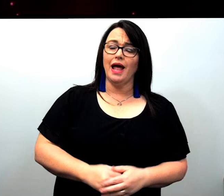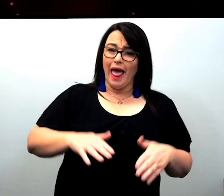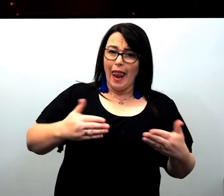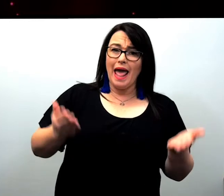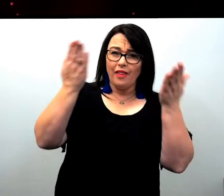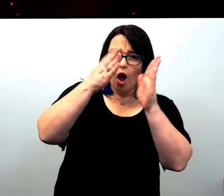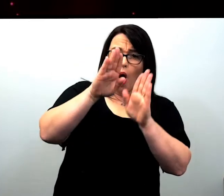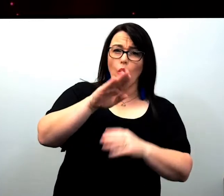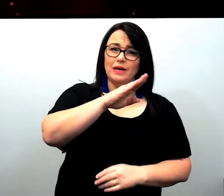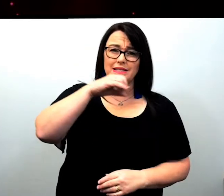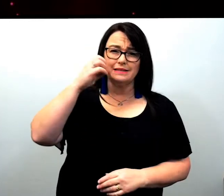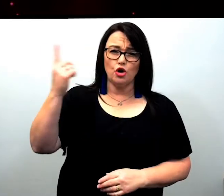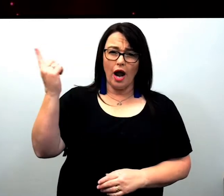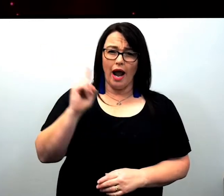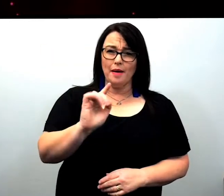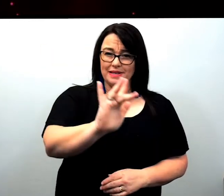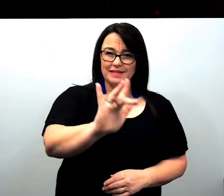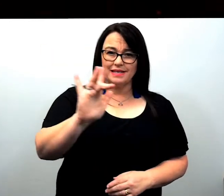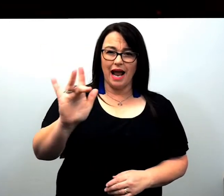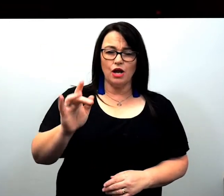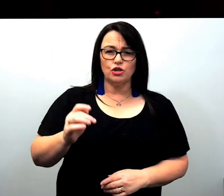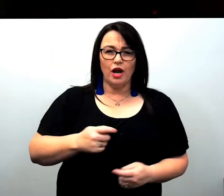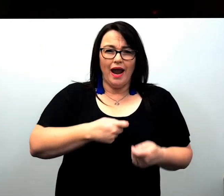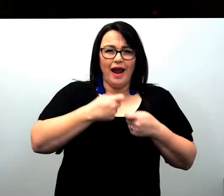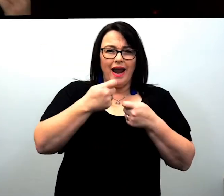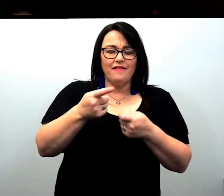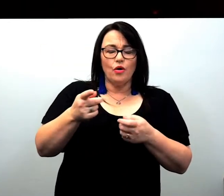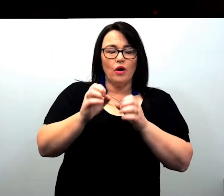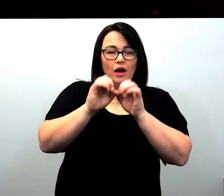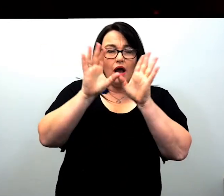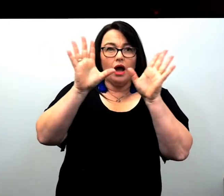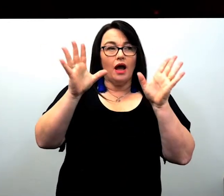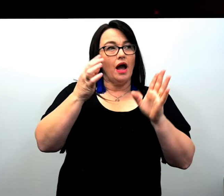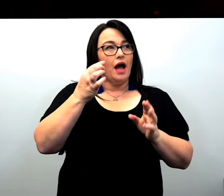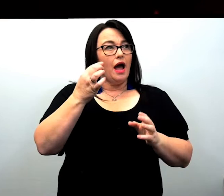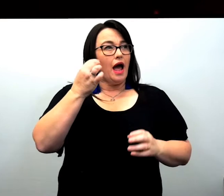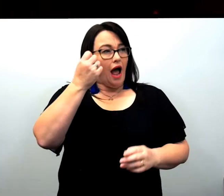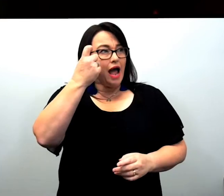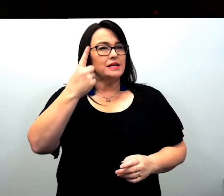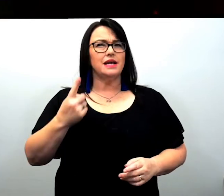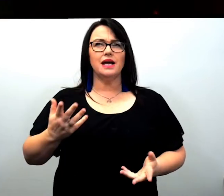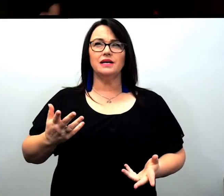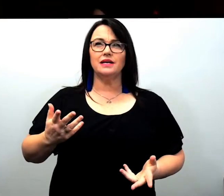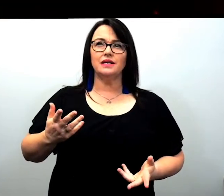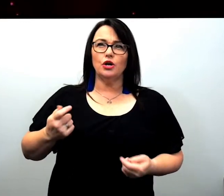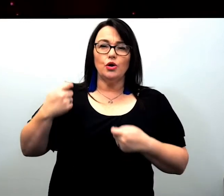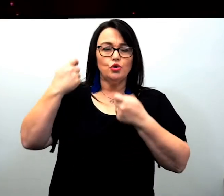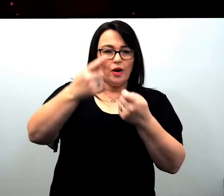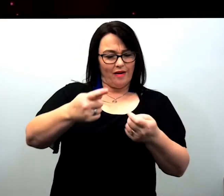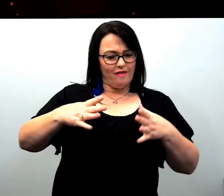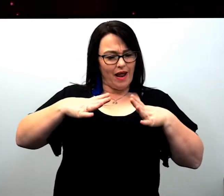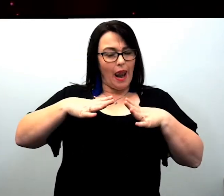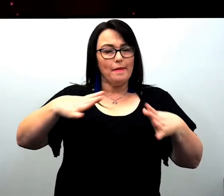vision to what he wants you to do in this season. The anointing was to bring liberty or liberation of the